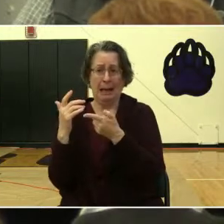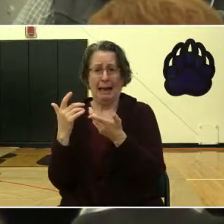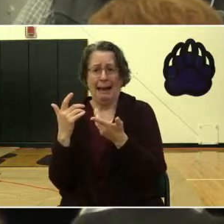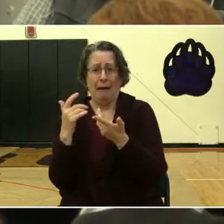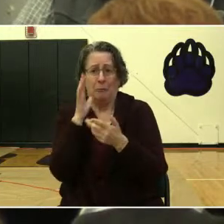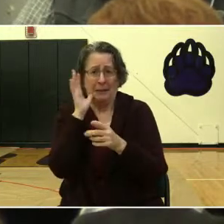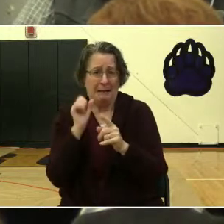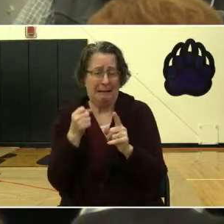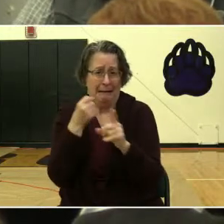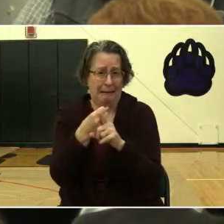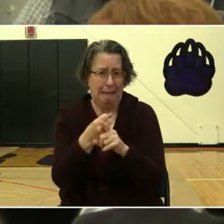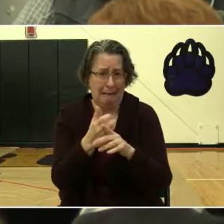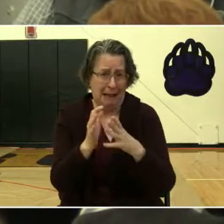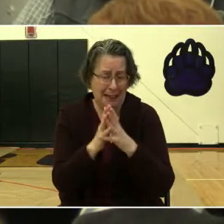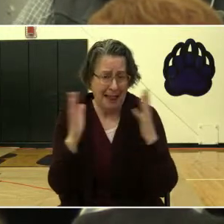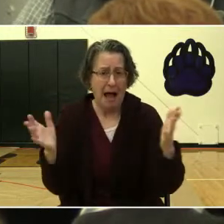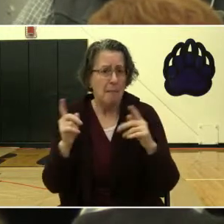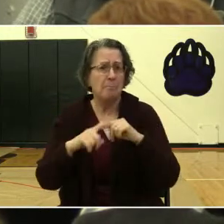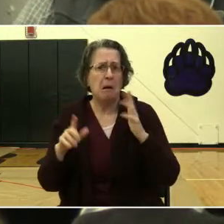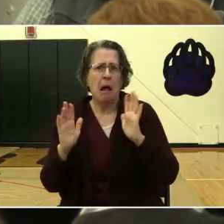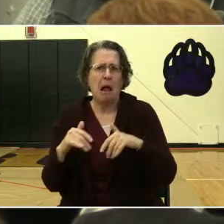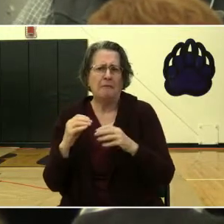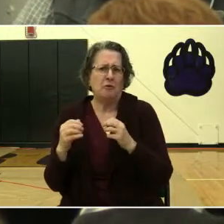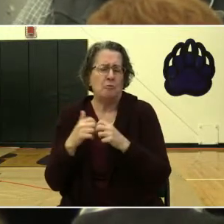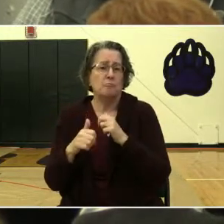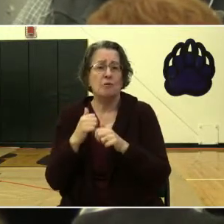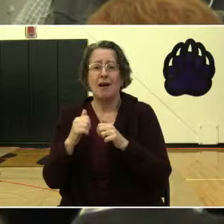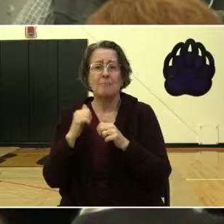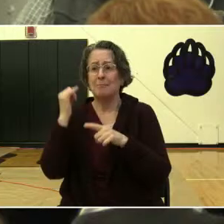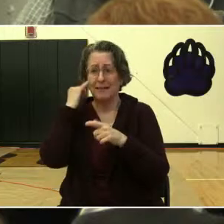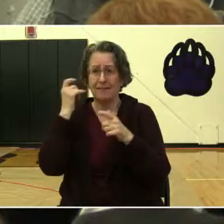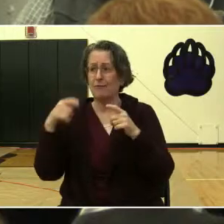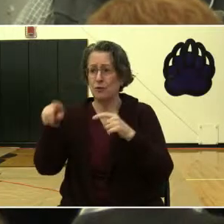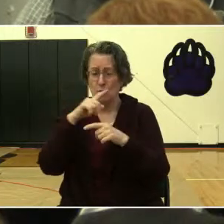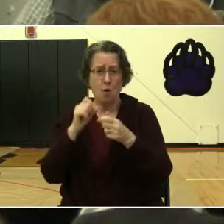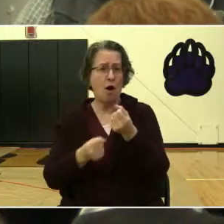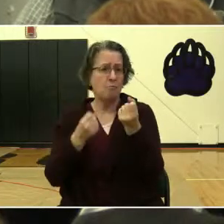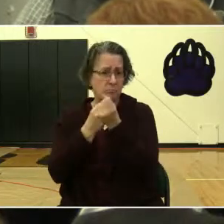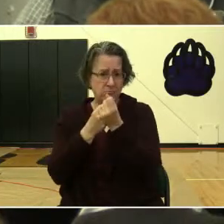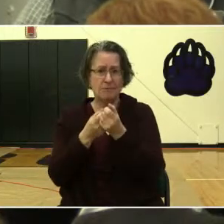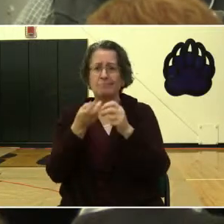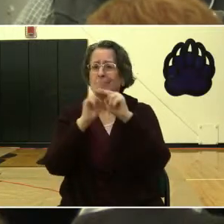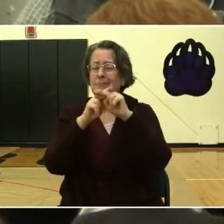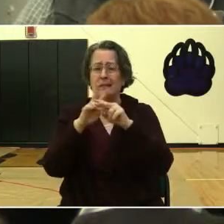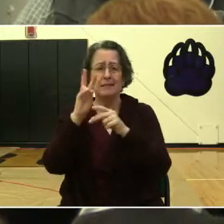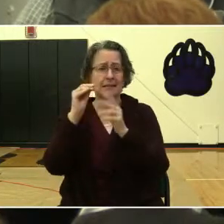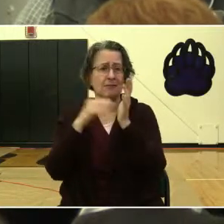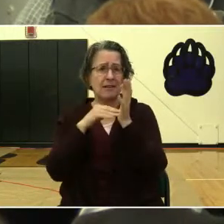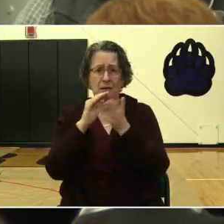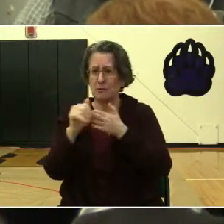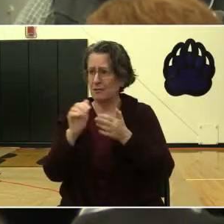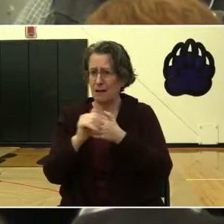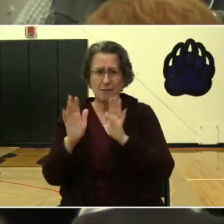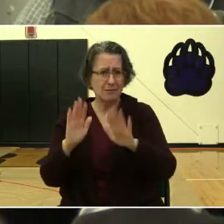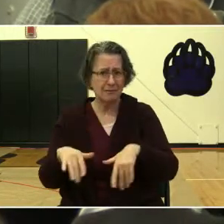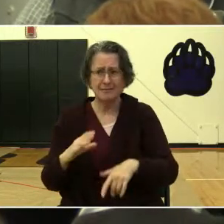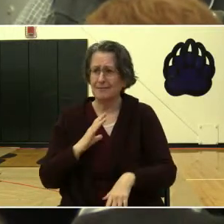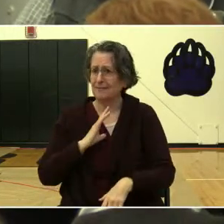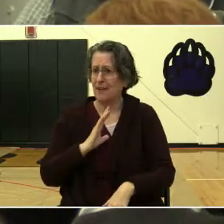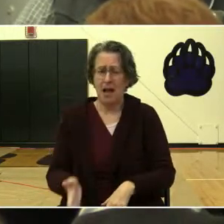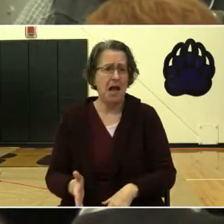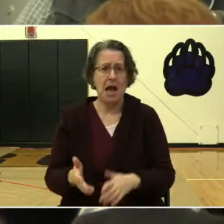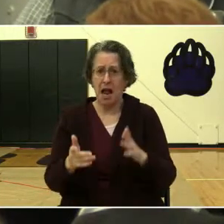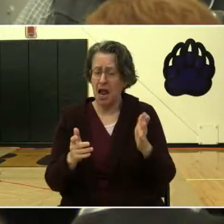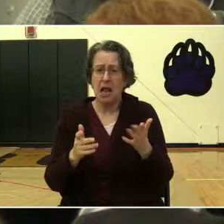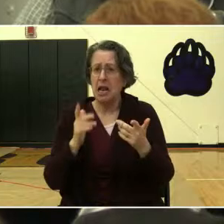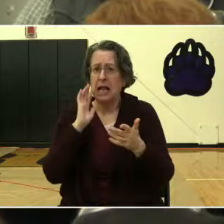saying that it's going to go into the global Waring Solutions fund that's not a problem at all and I actually think that anytime this board's been you know advised to put money in